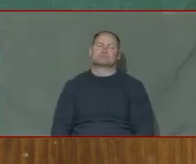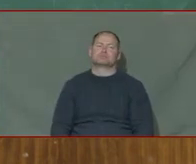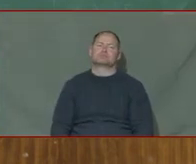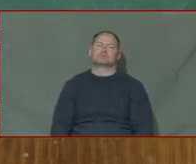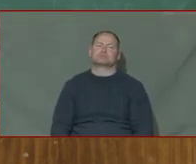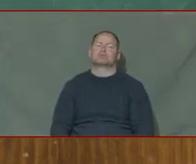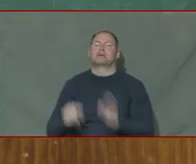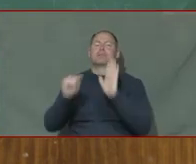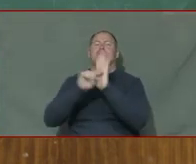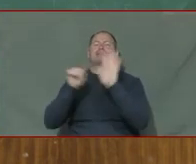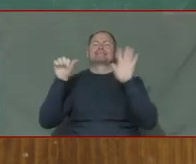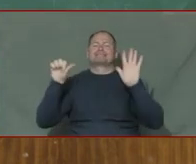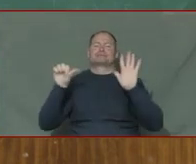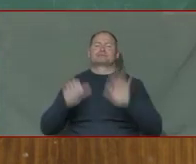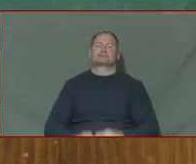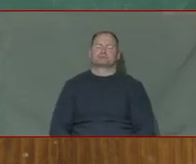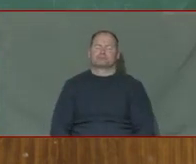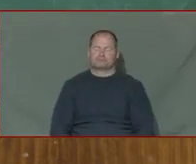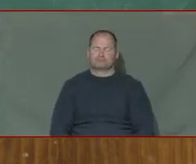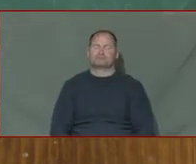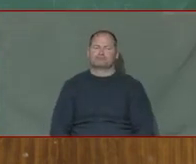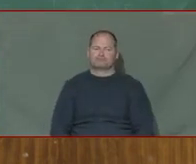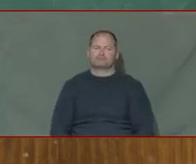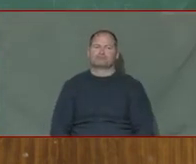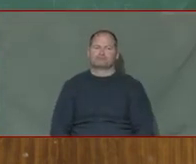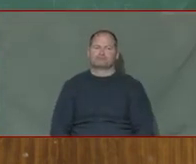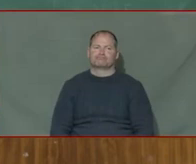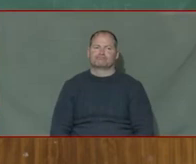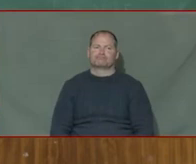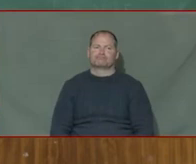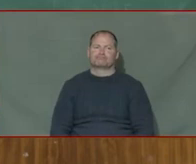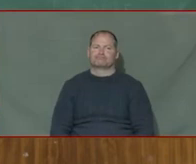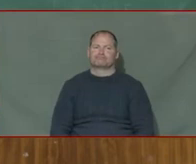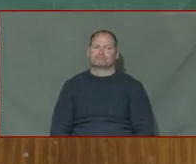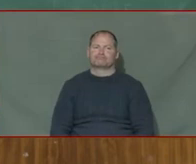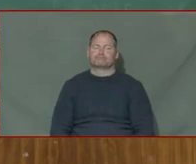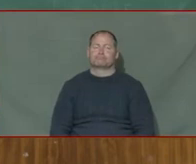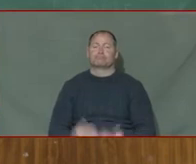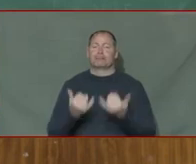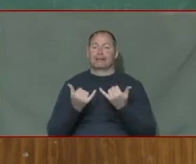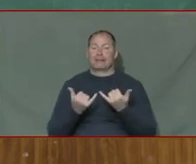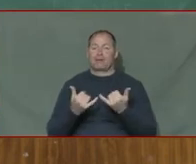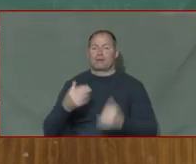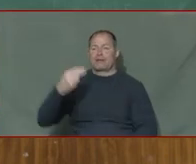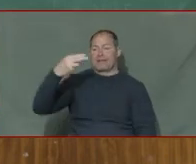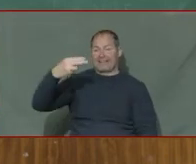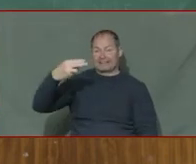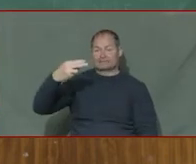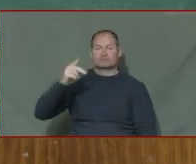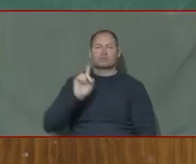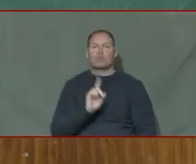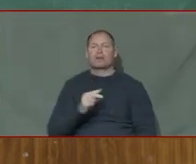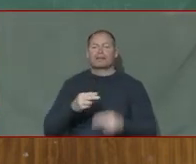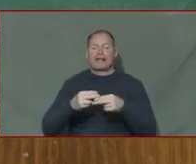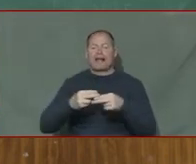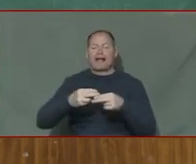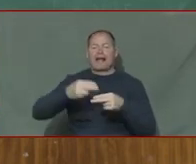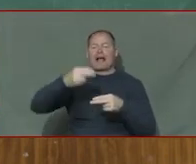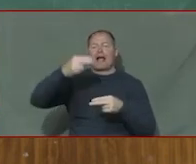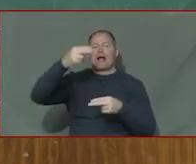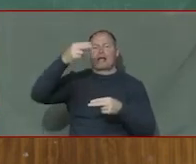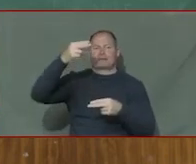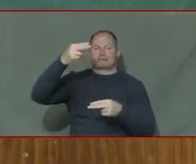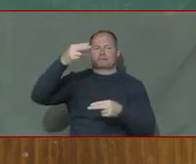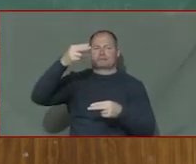minus 6. Right, is that clear? They say where h is the height above the